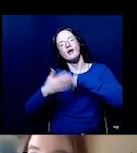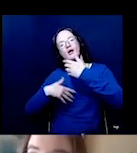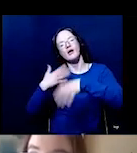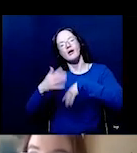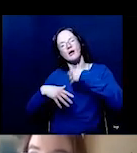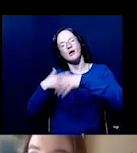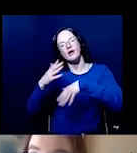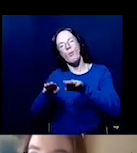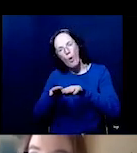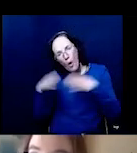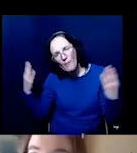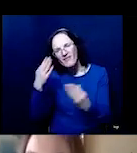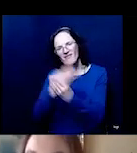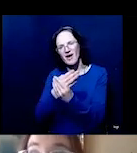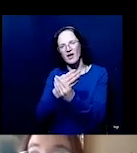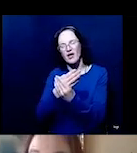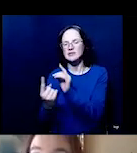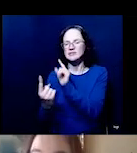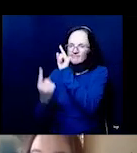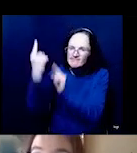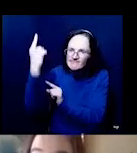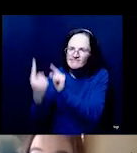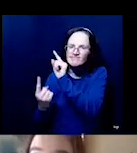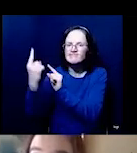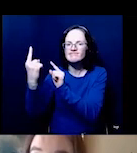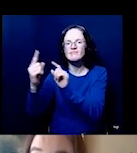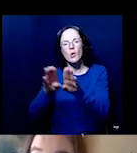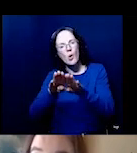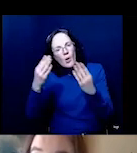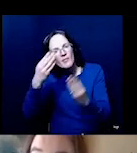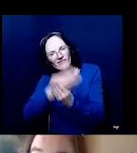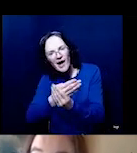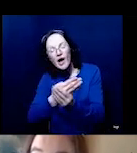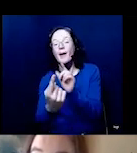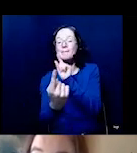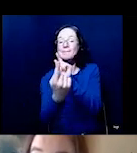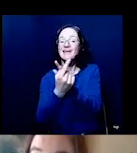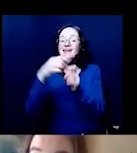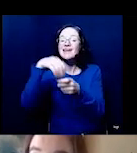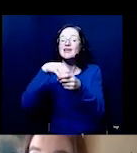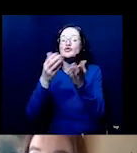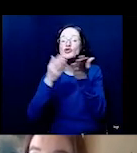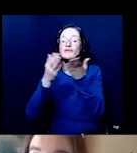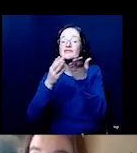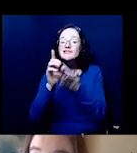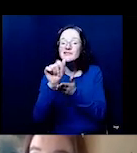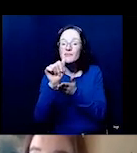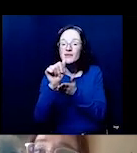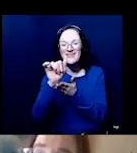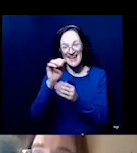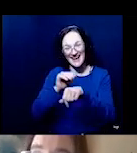person in person. Then they open the file and you meet someone, which is a counselor in special